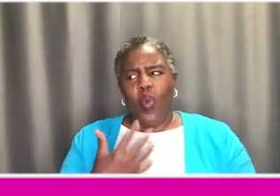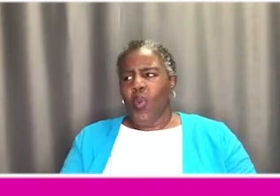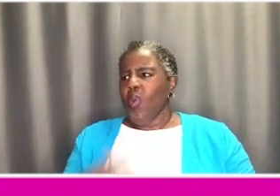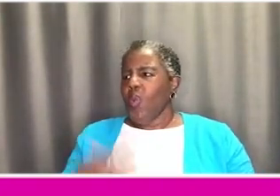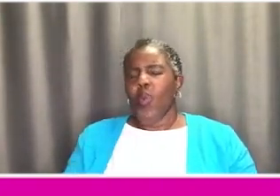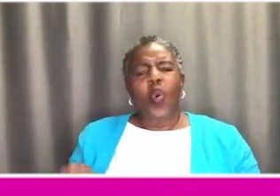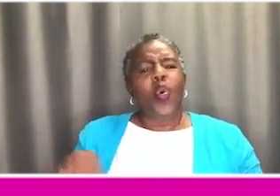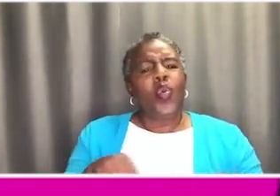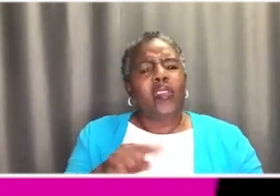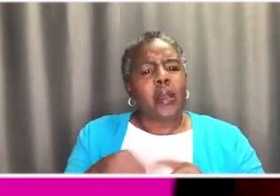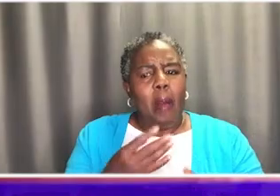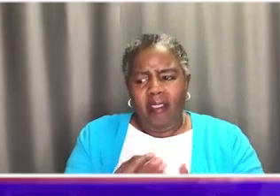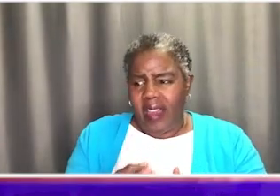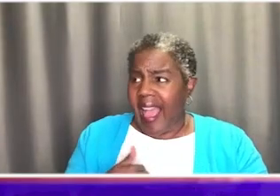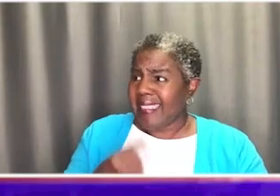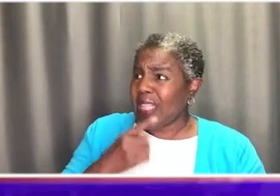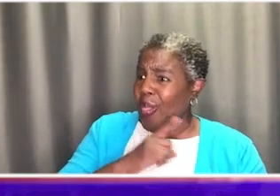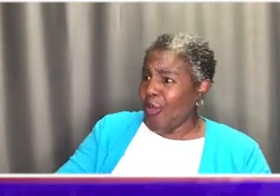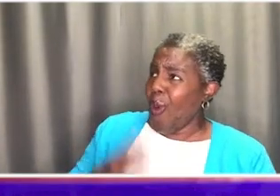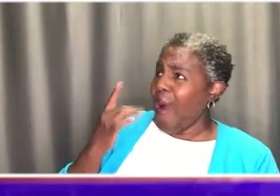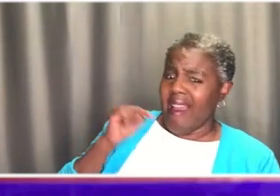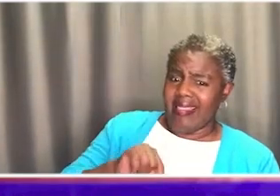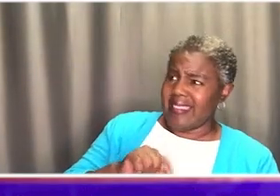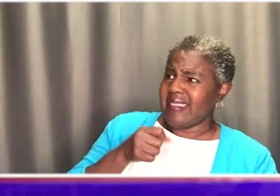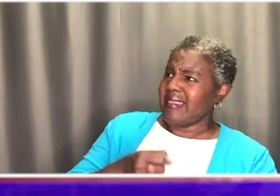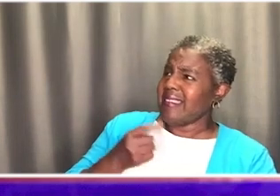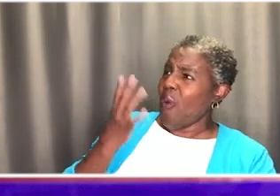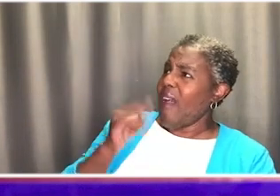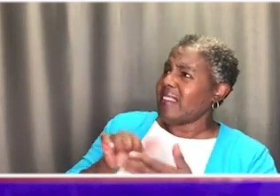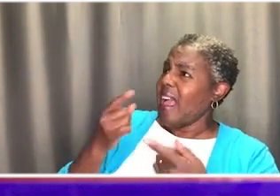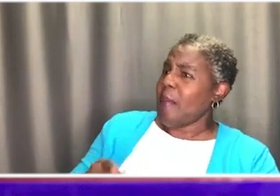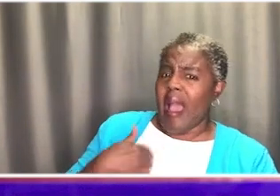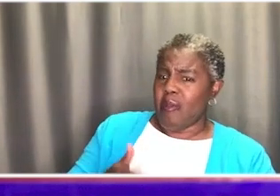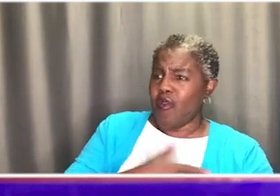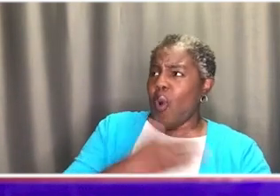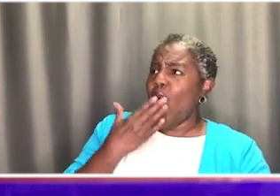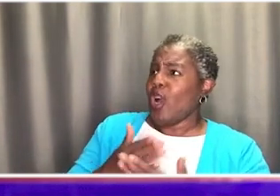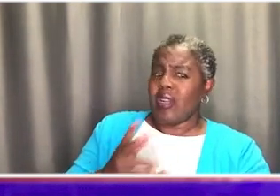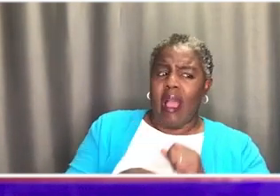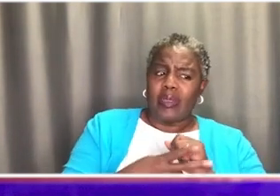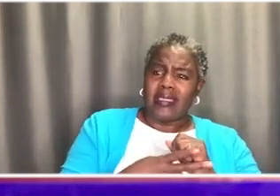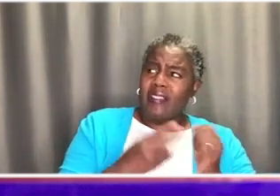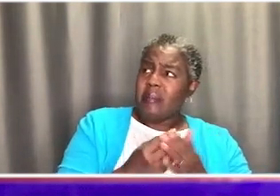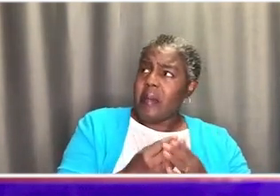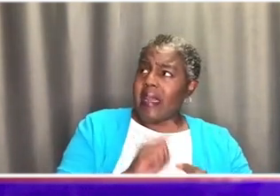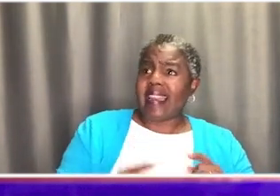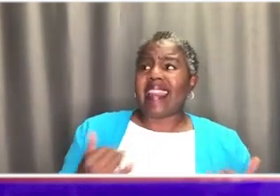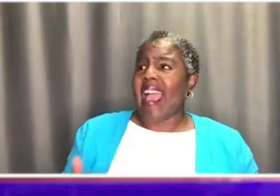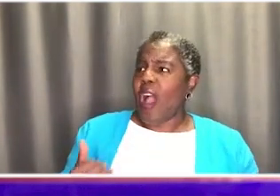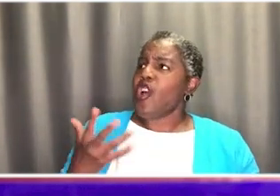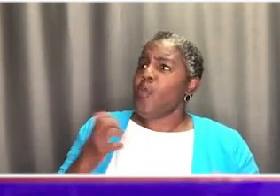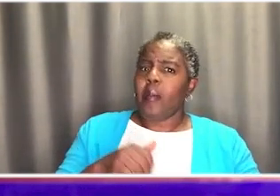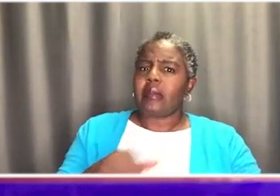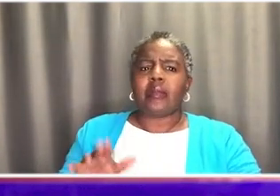my finances. I said, Lord, why are you doing this to me? I was a good steward and saving my money. Now you want me to